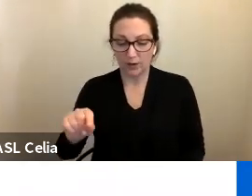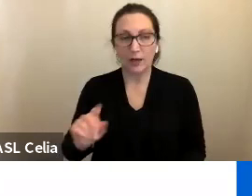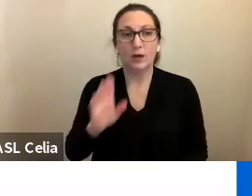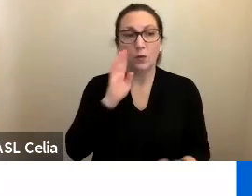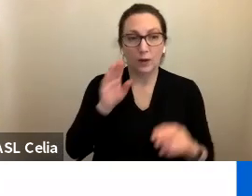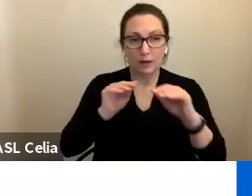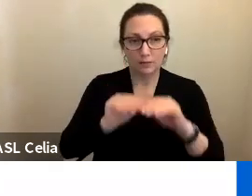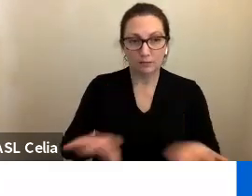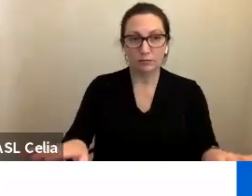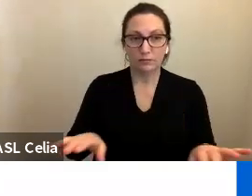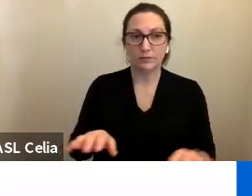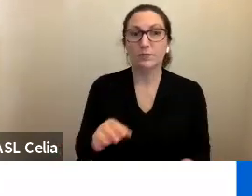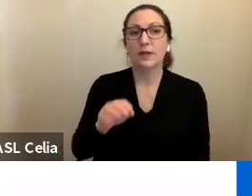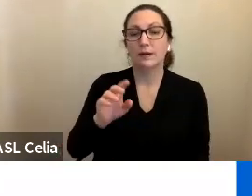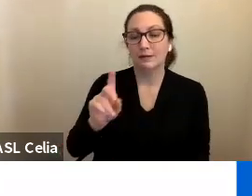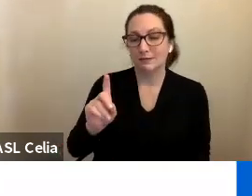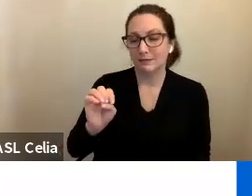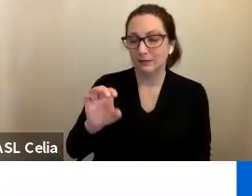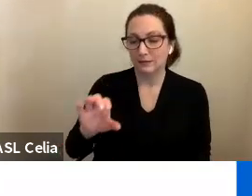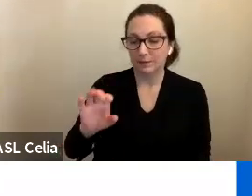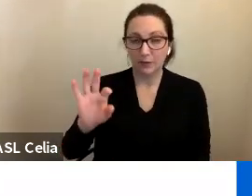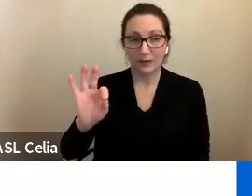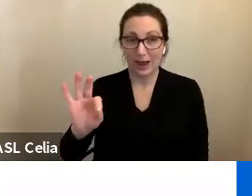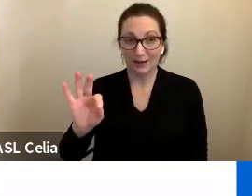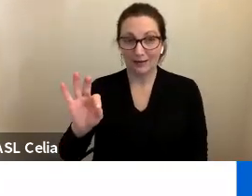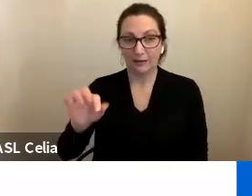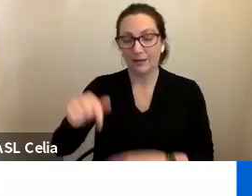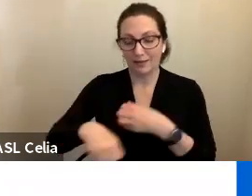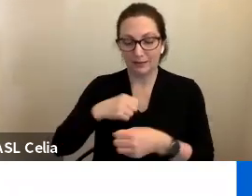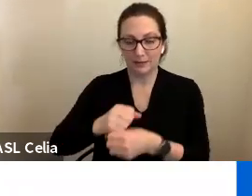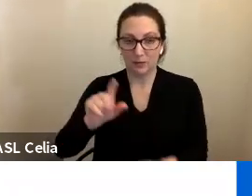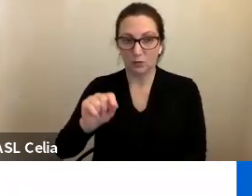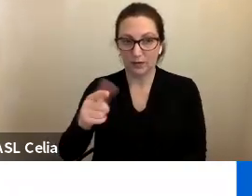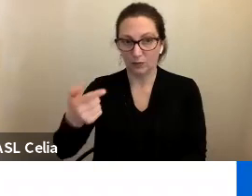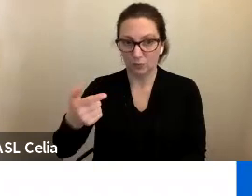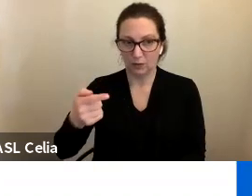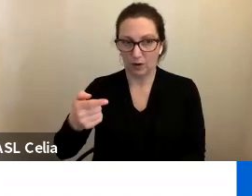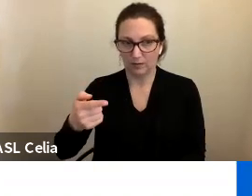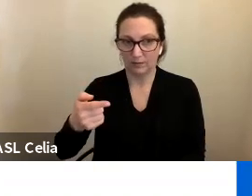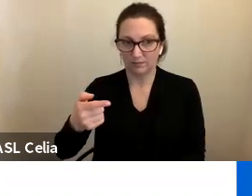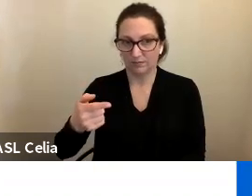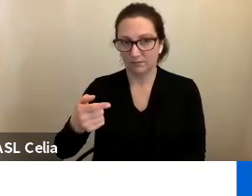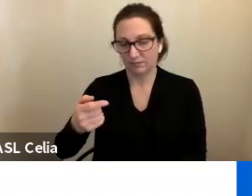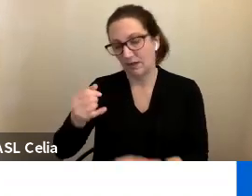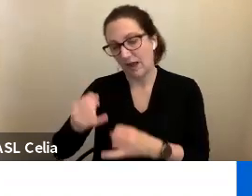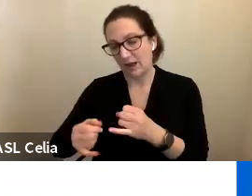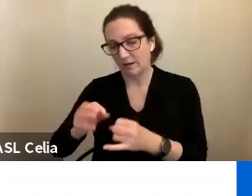December 9th of 2021. So not until the very end of this calendar